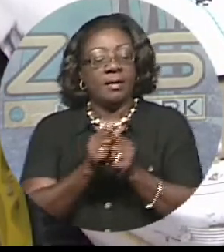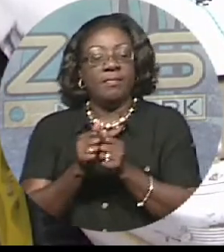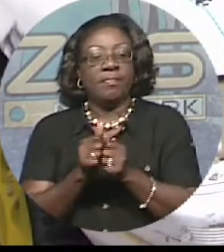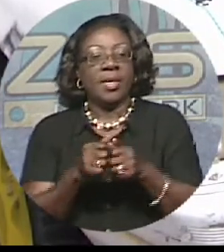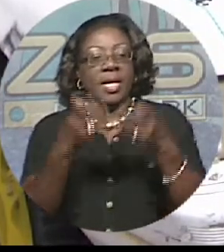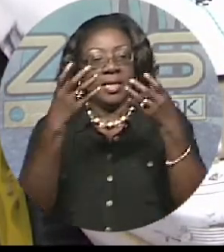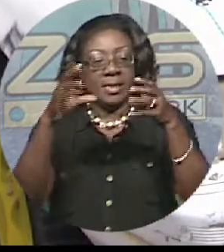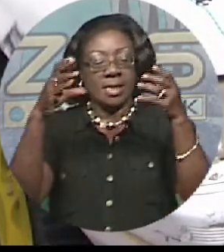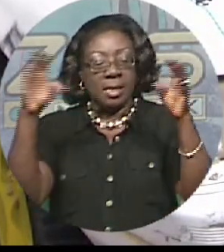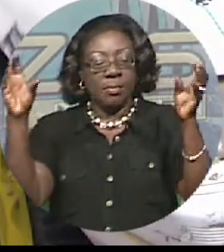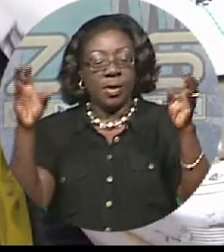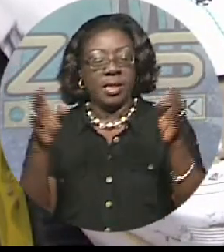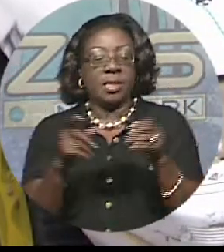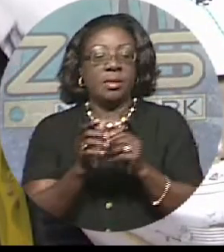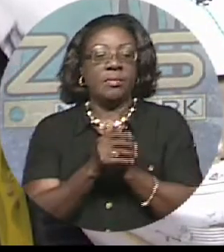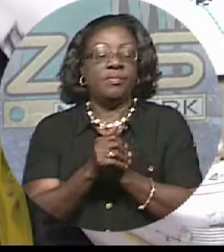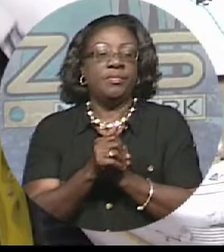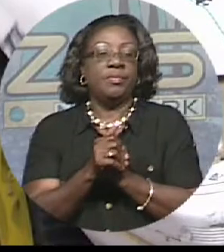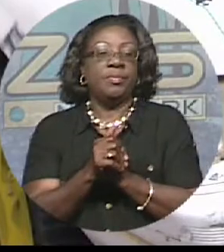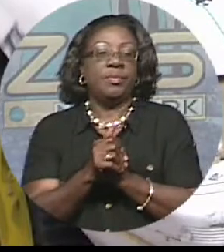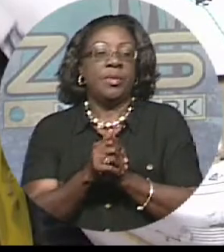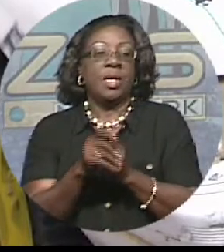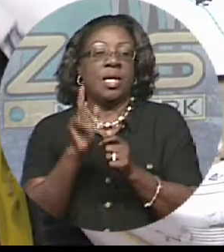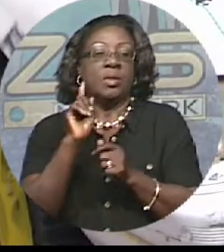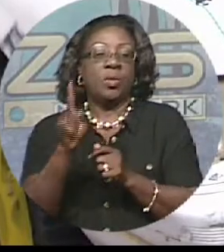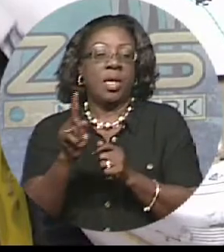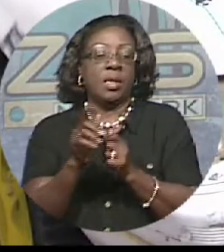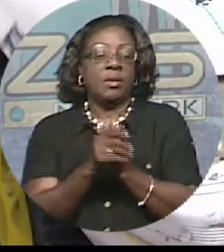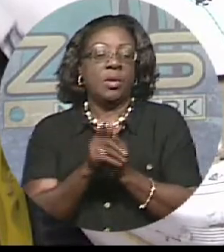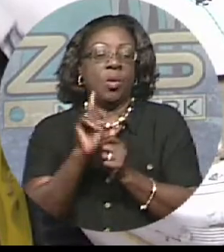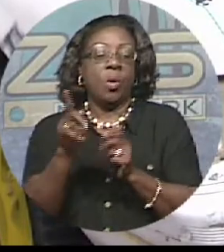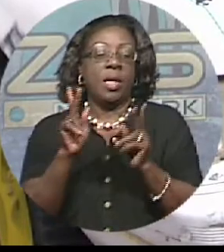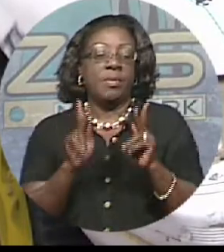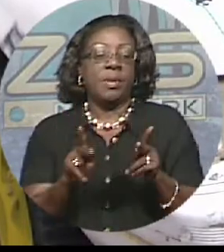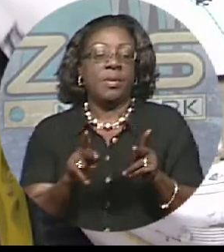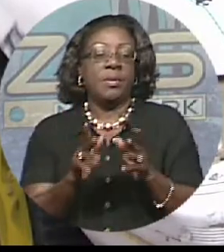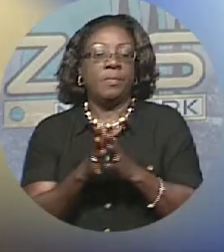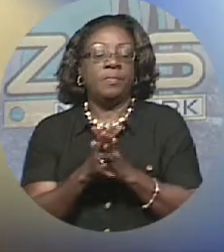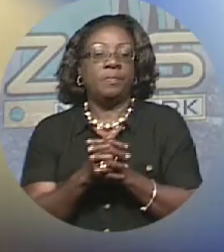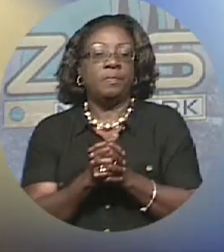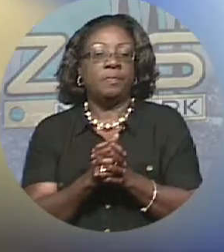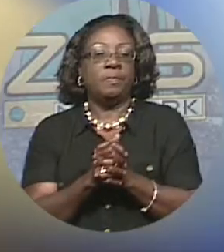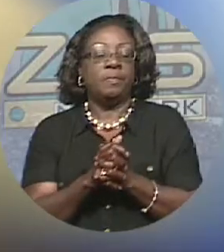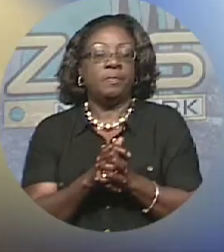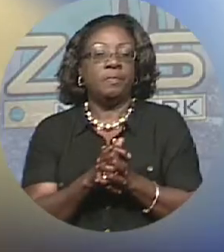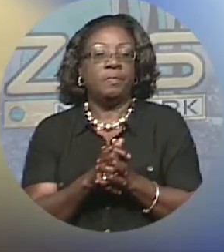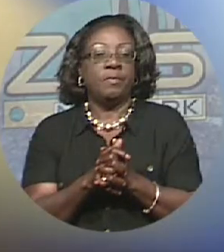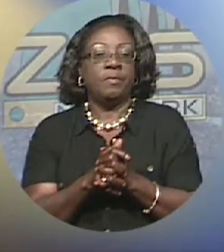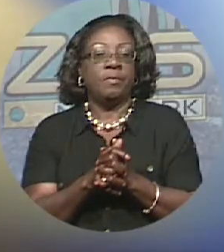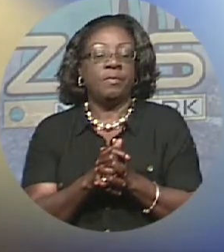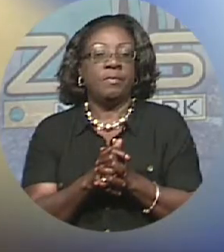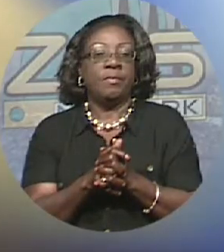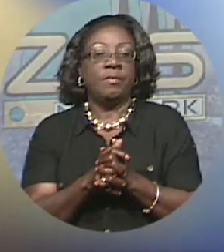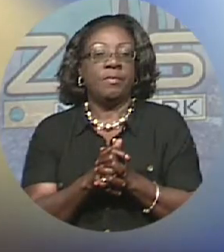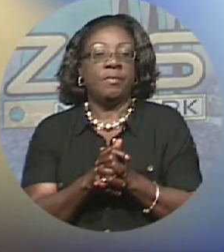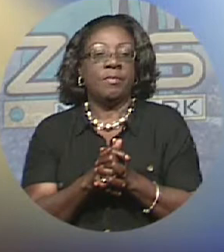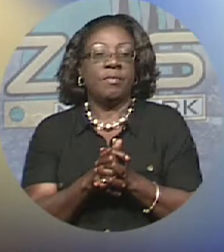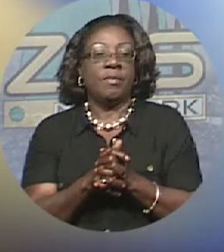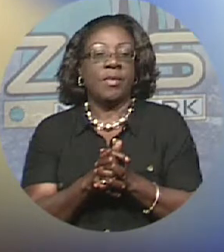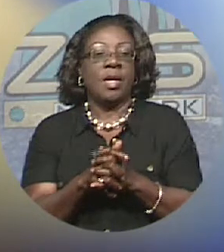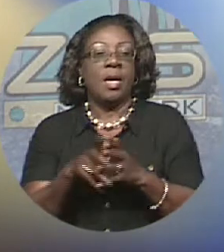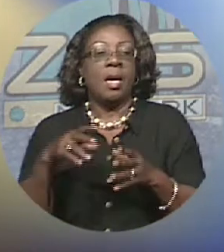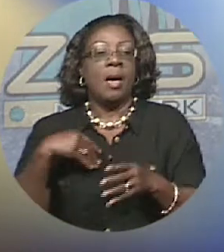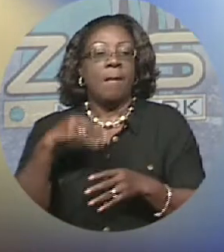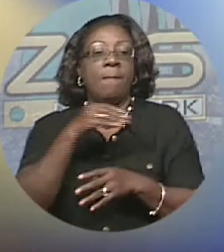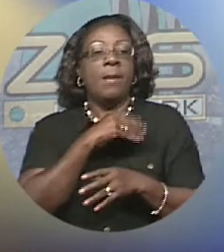and fussing, and just celebrate as one people. Now to news from the House of Assembly. Members